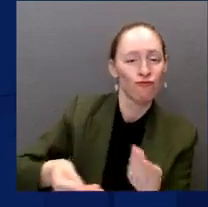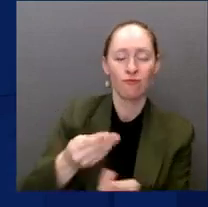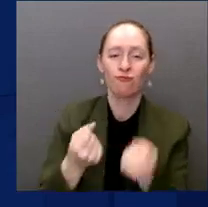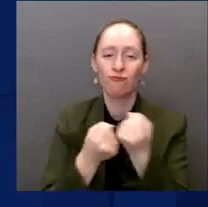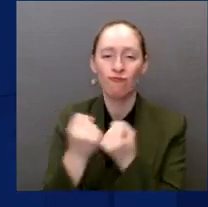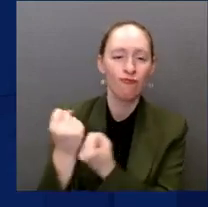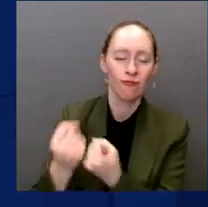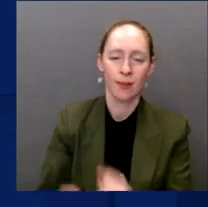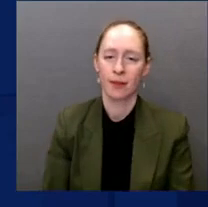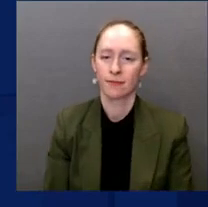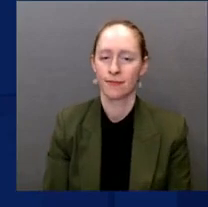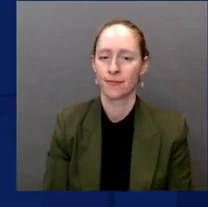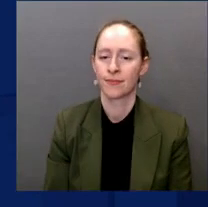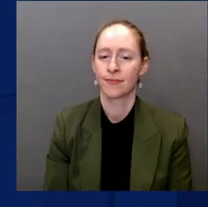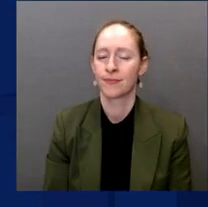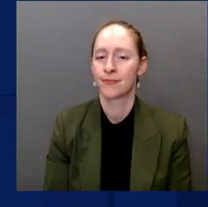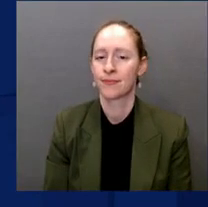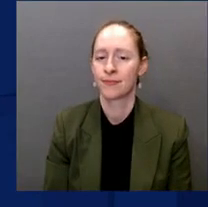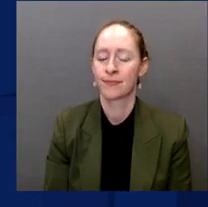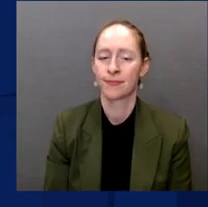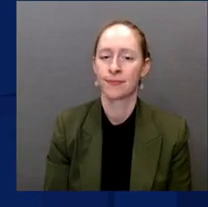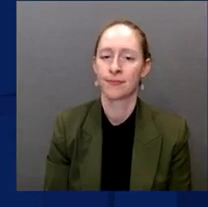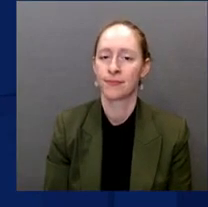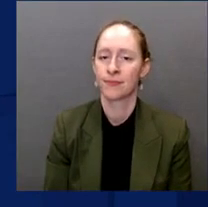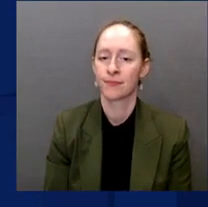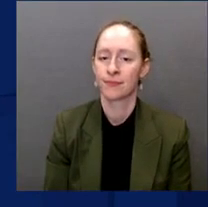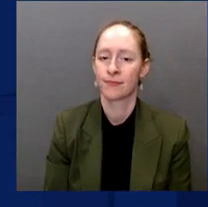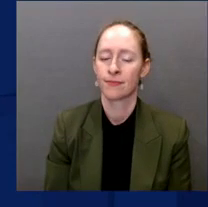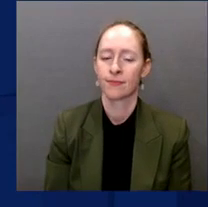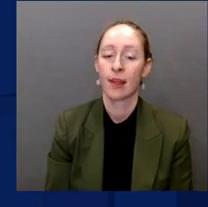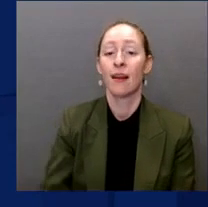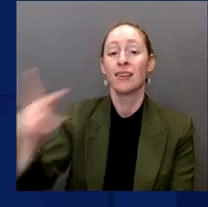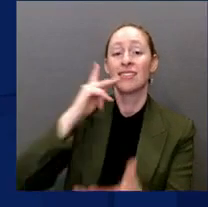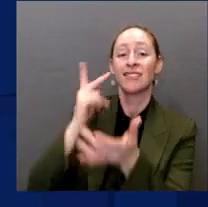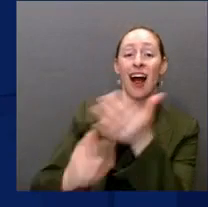aside, he's doing a hell of a job. Earlier,